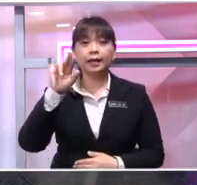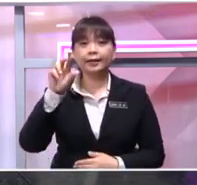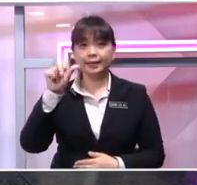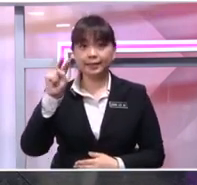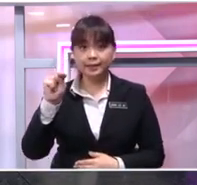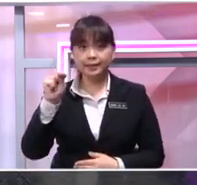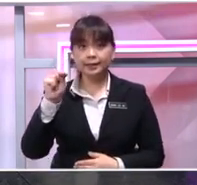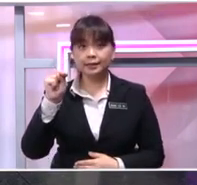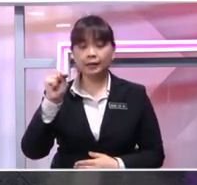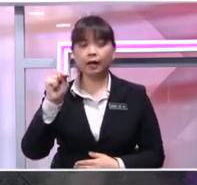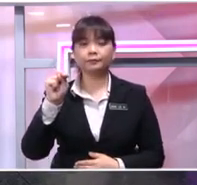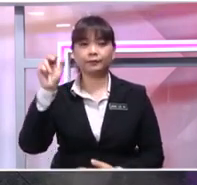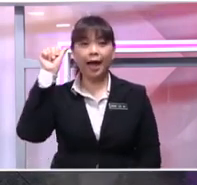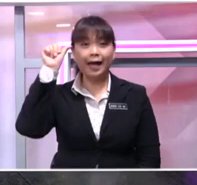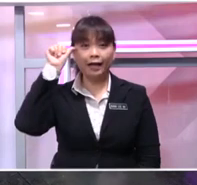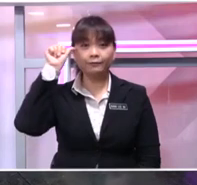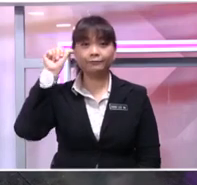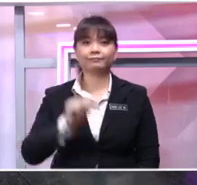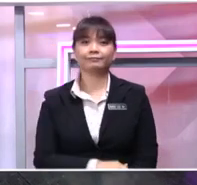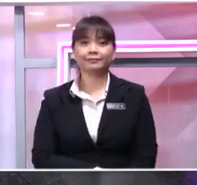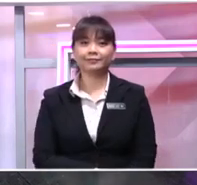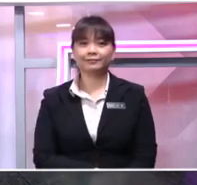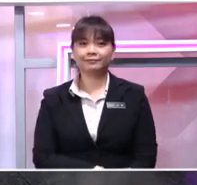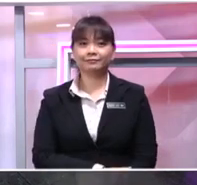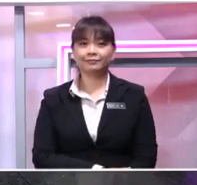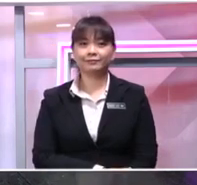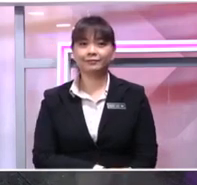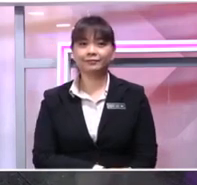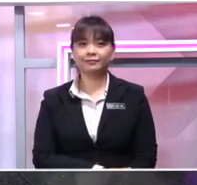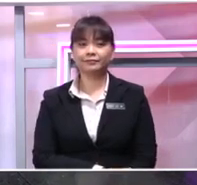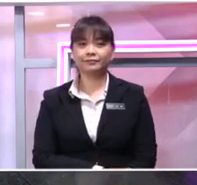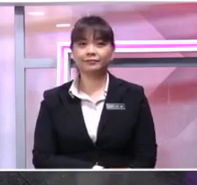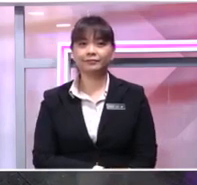All right. Enough. Okay. Good. Thank you, Asnaf.